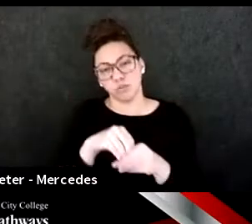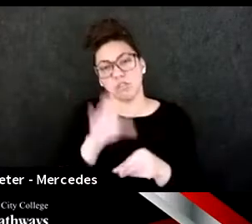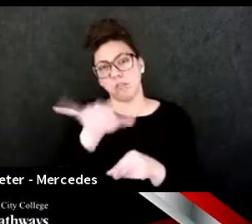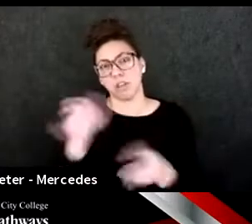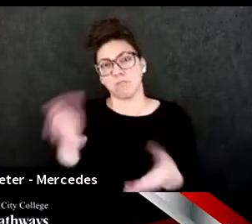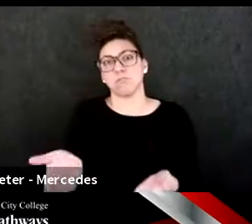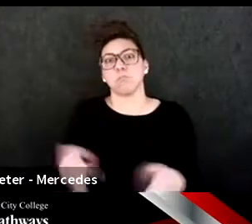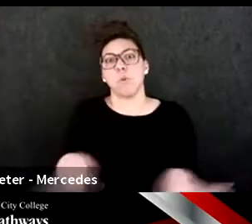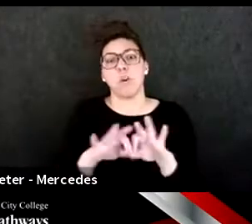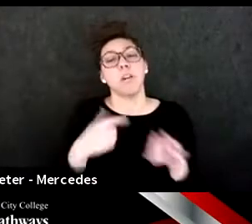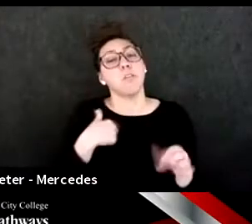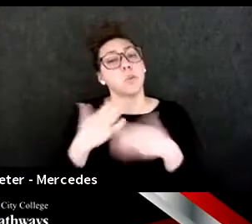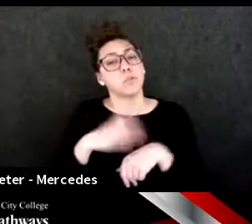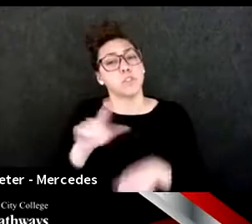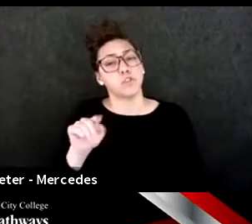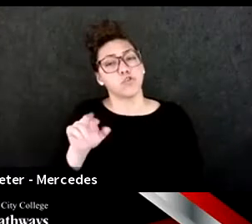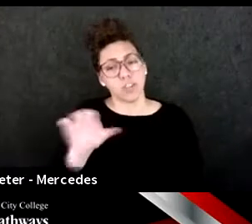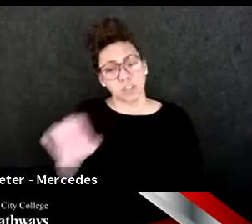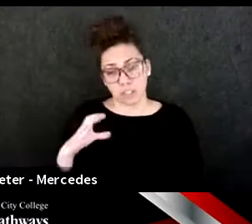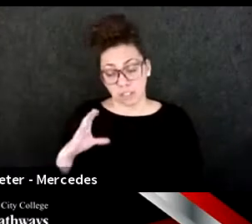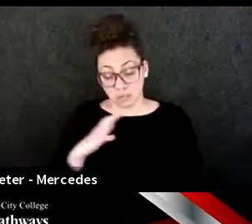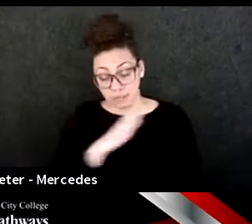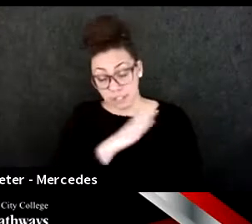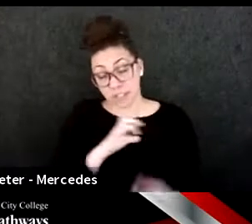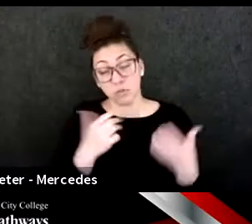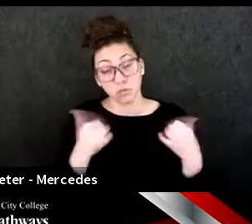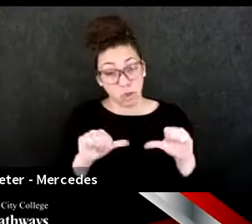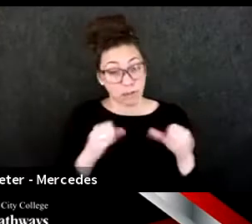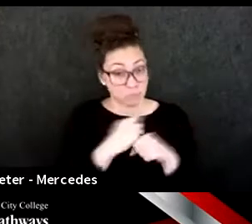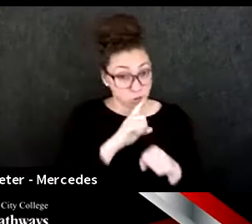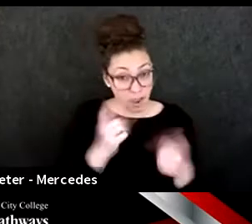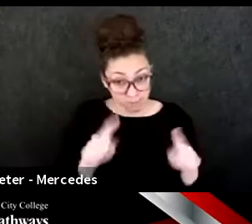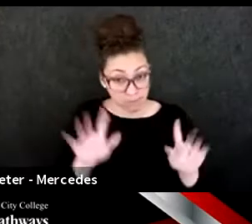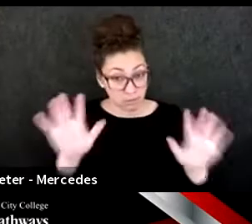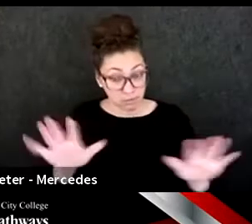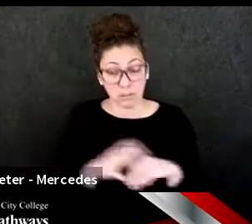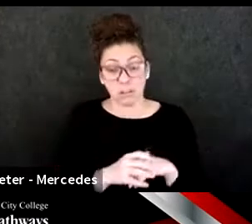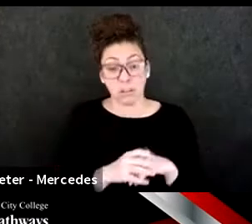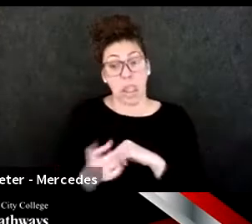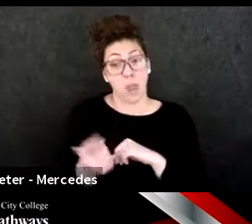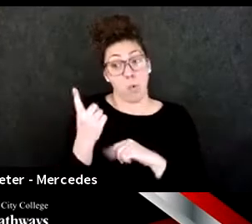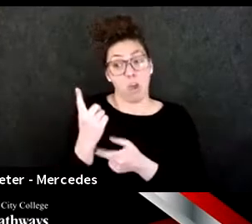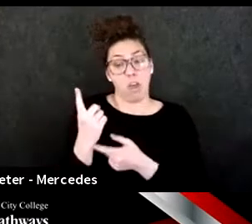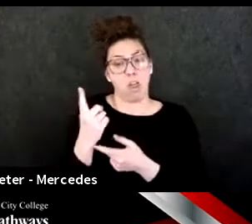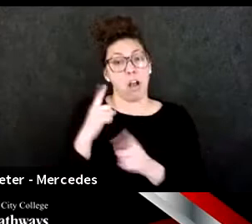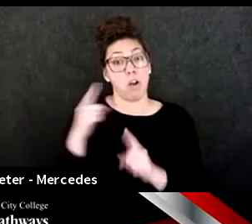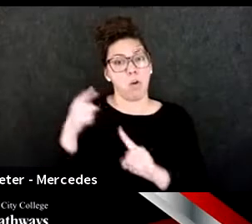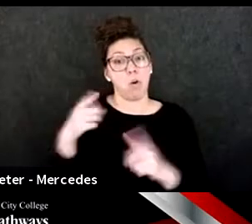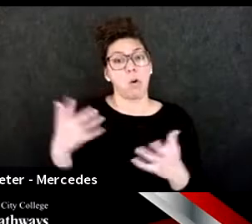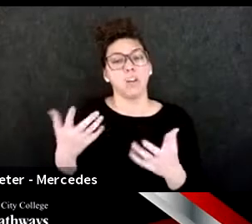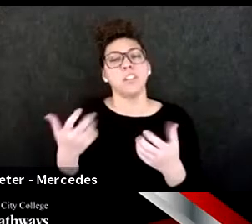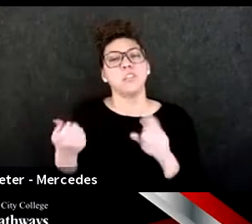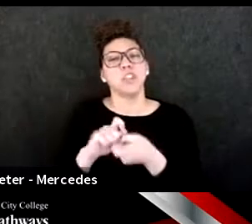on the trustees committees to try to make sure that happens. And one of the things we're looking at doing is changing the screening